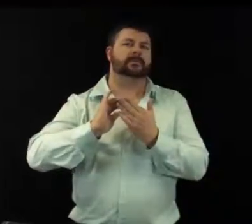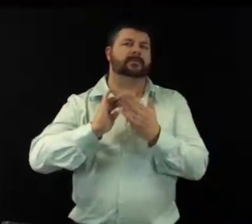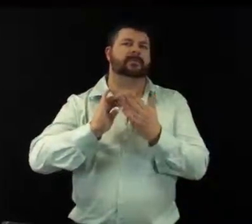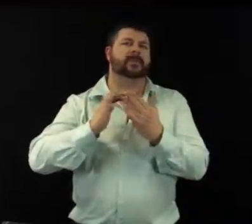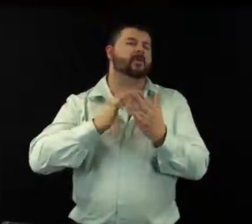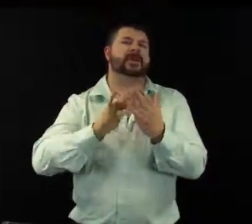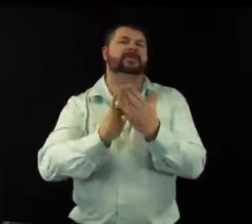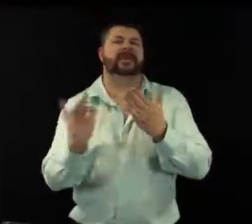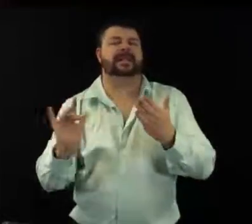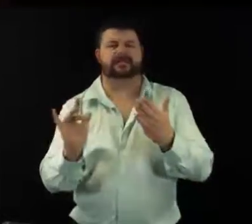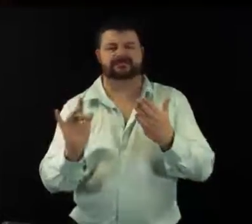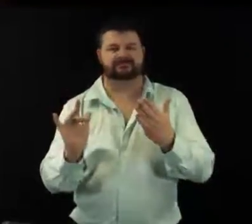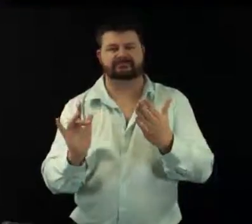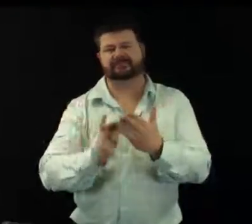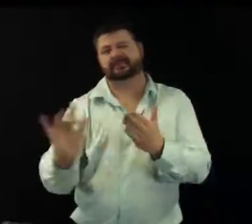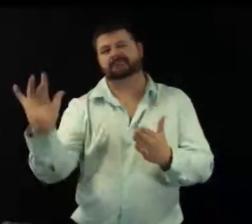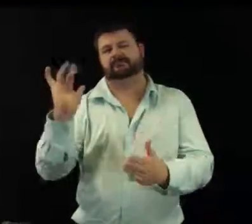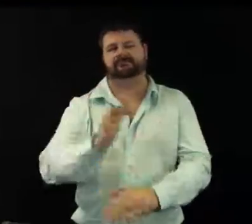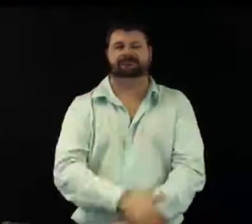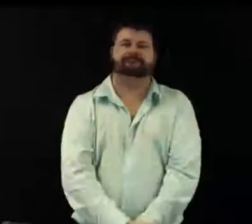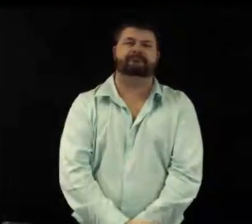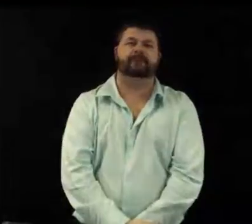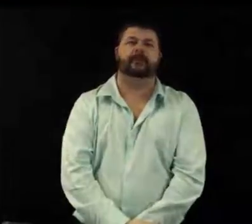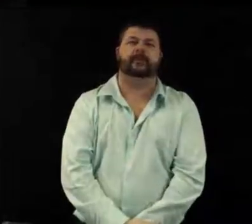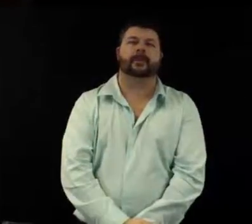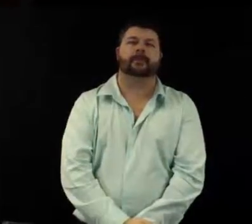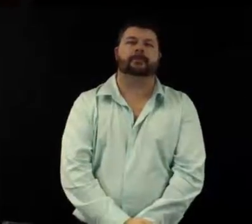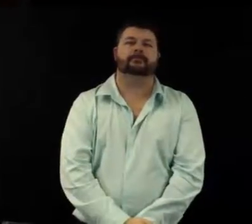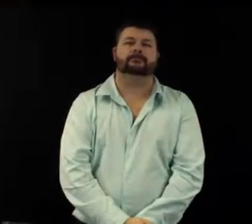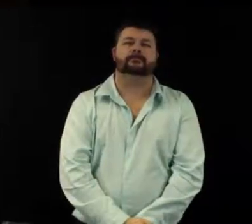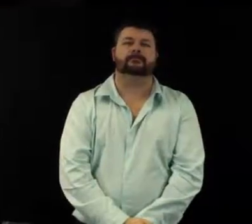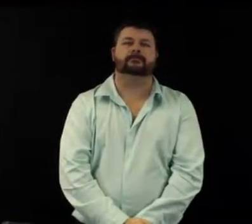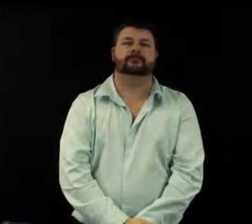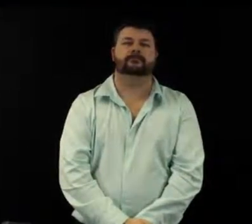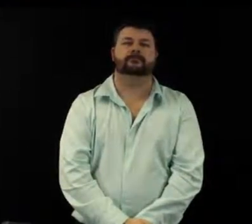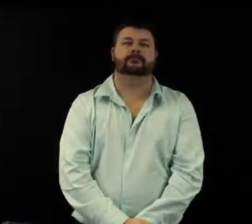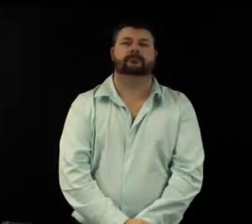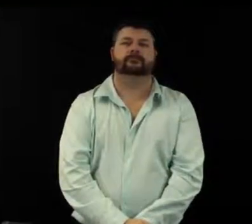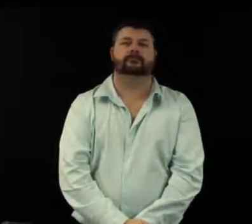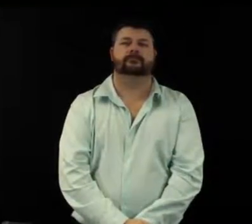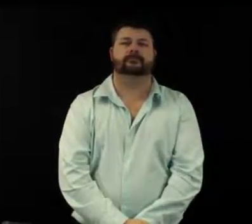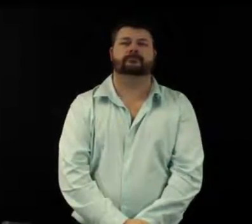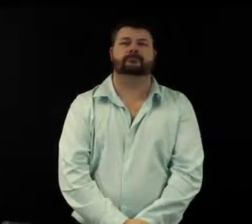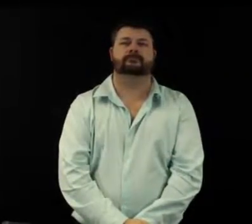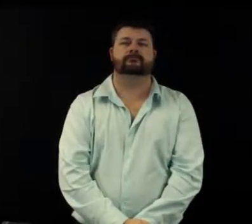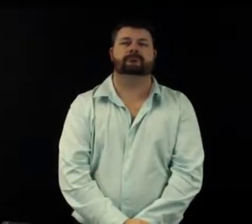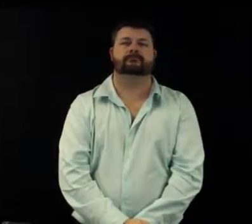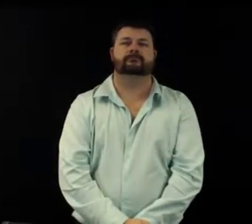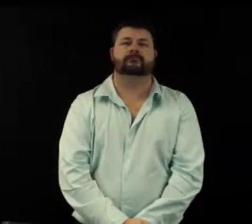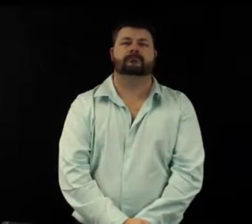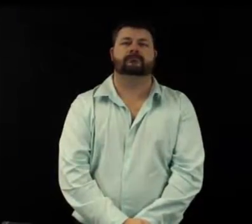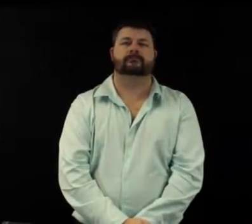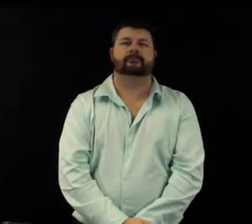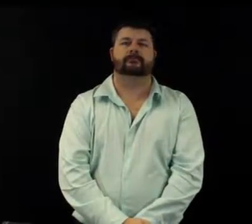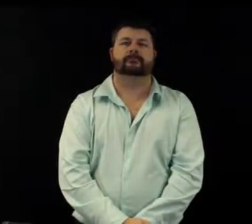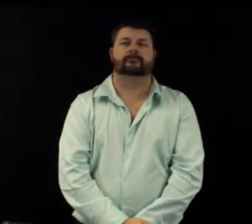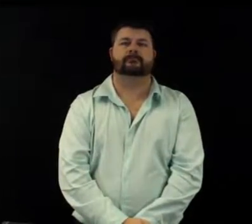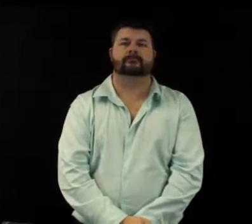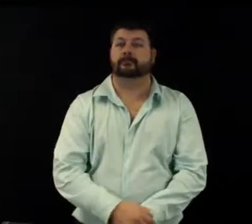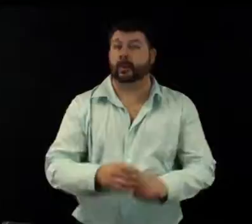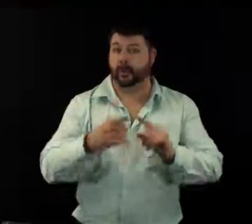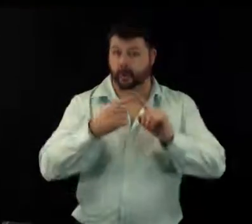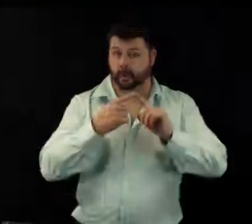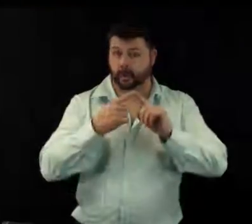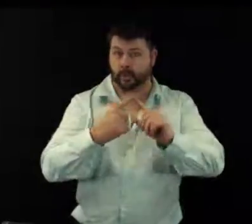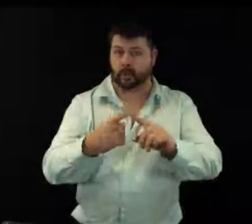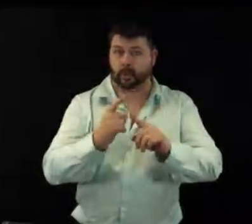red Delete Event button. Confirm the deletion by tapping the Delete Event Confirmation button. To edit an event from the